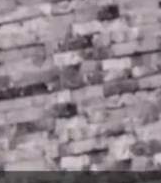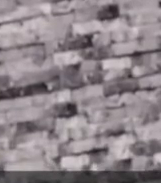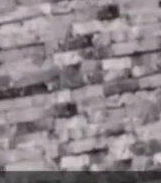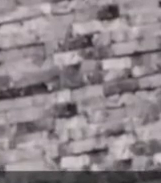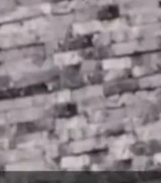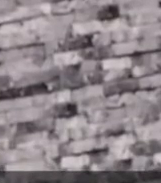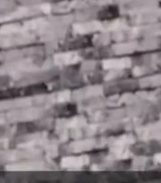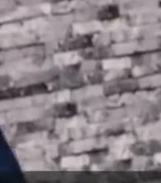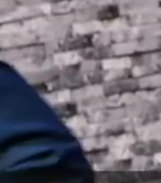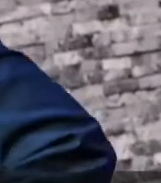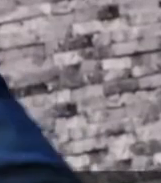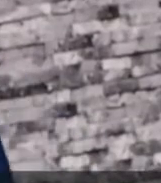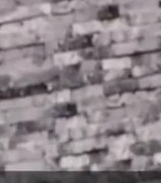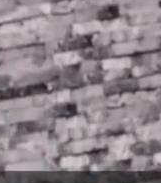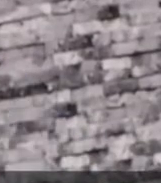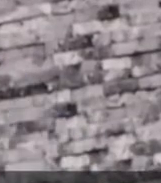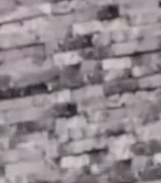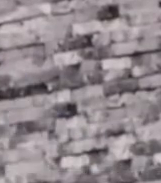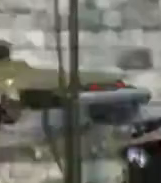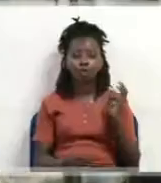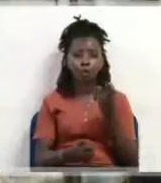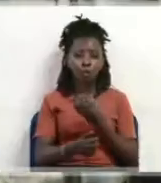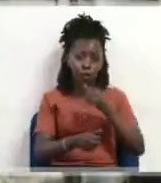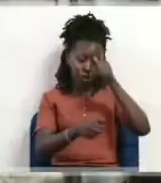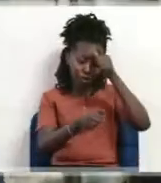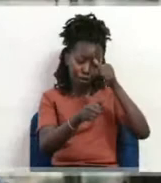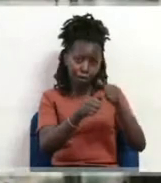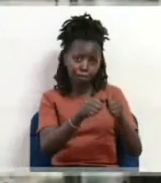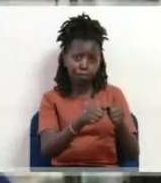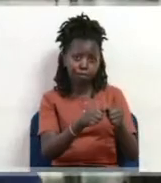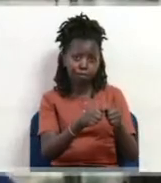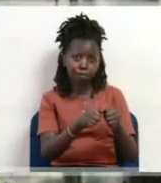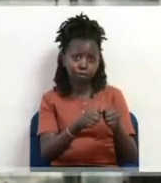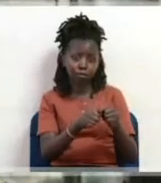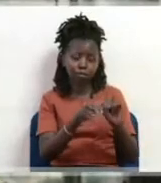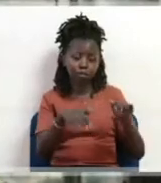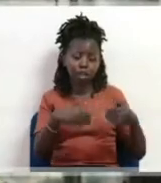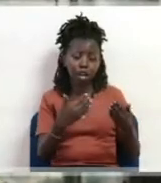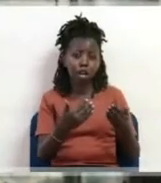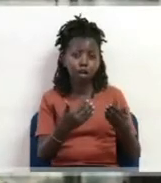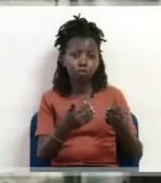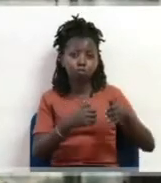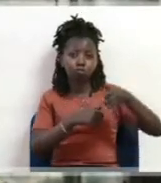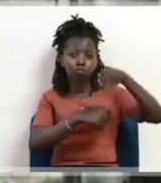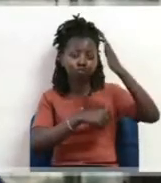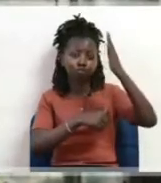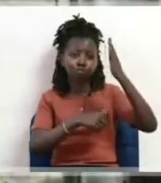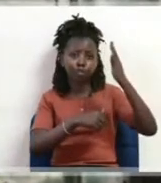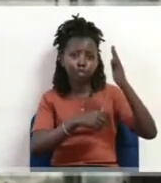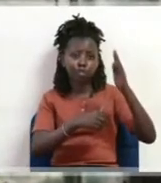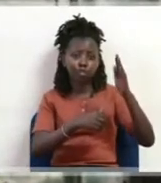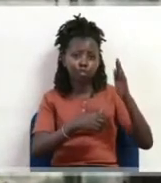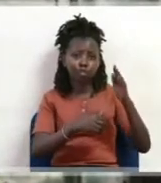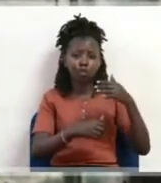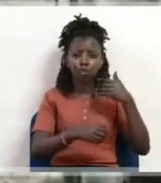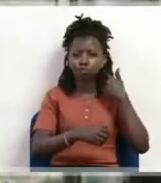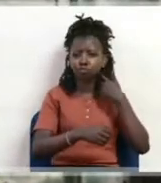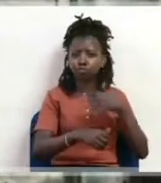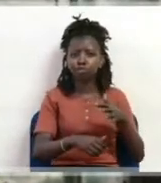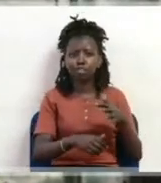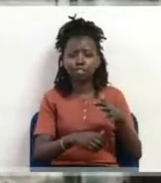of Persia. We are reminded that the denier of God and the denial of his